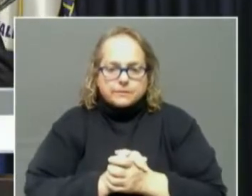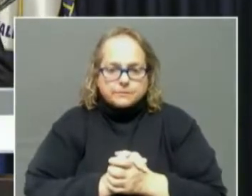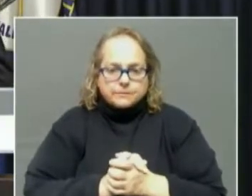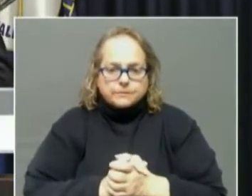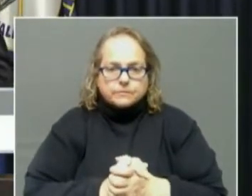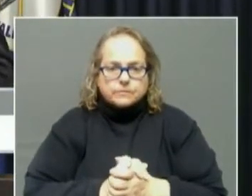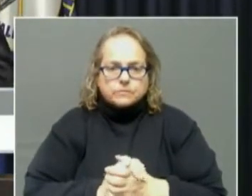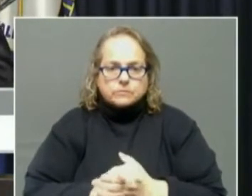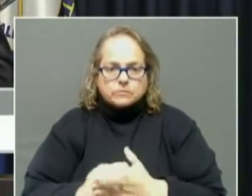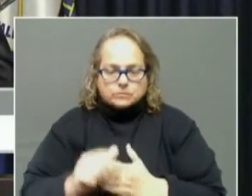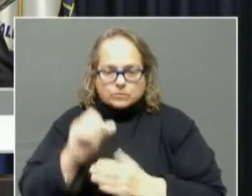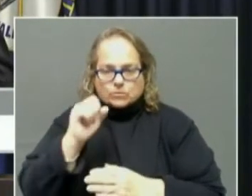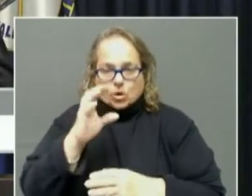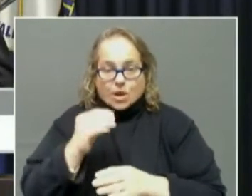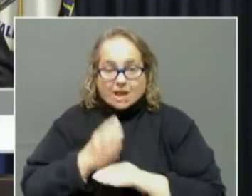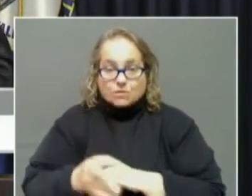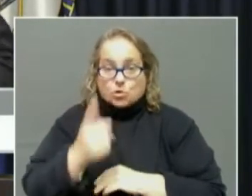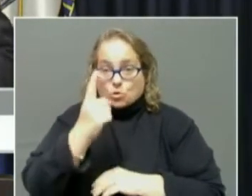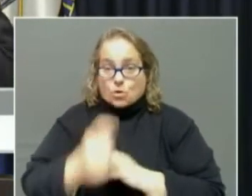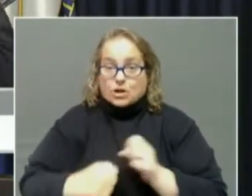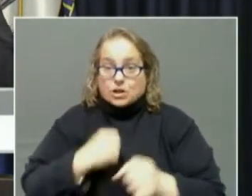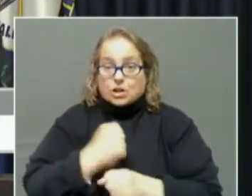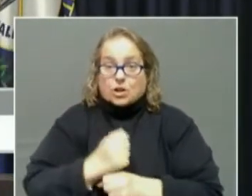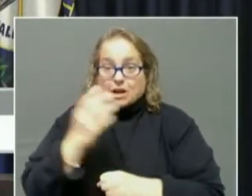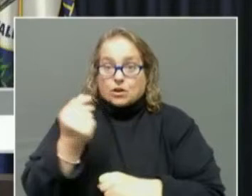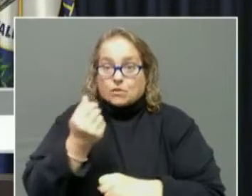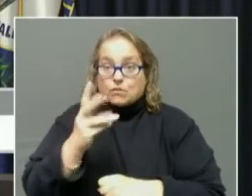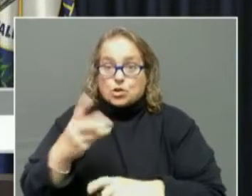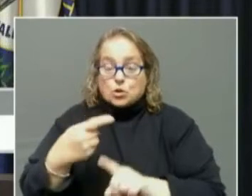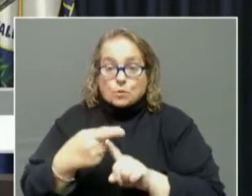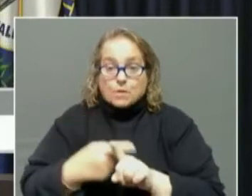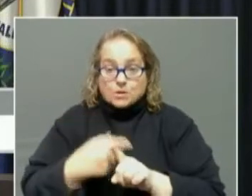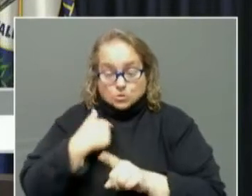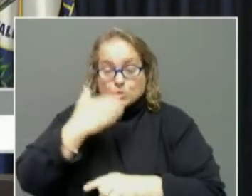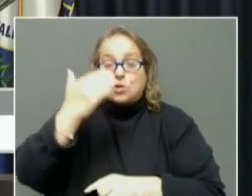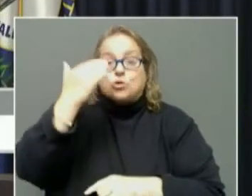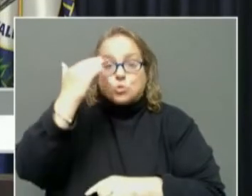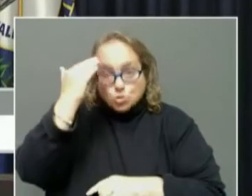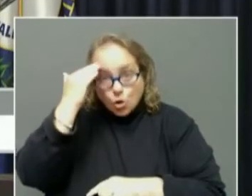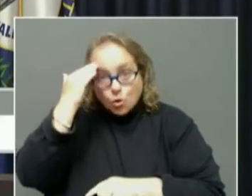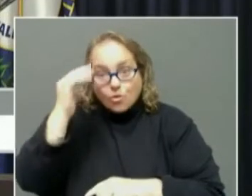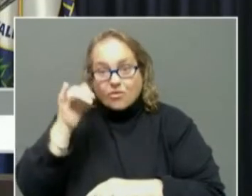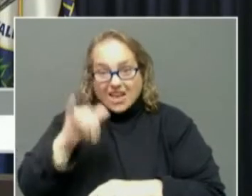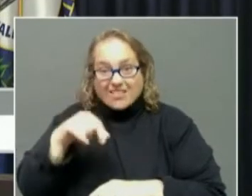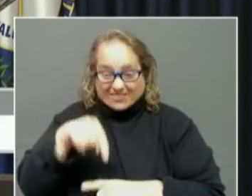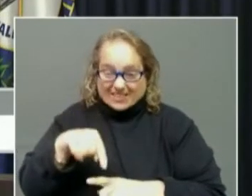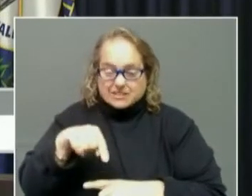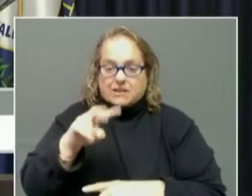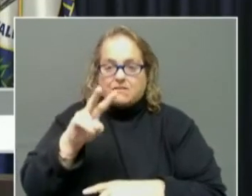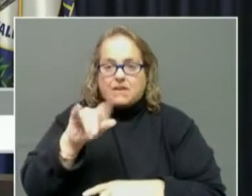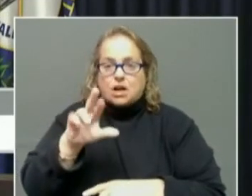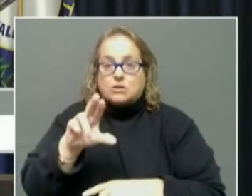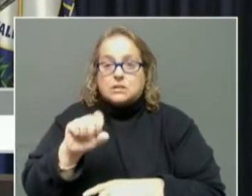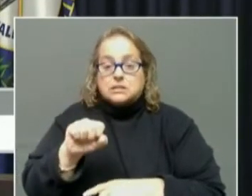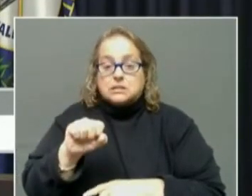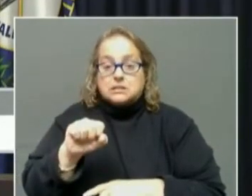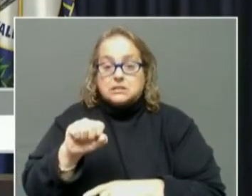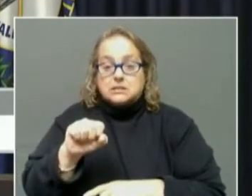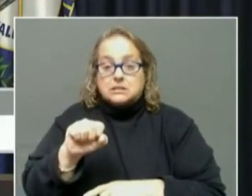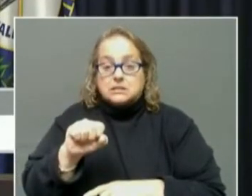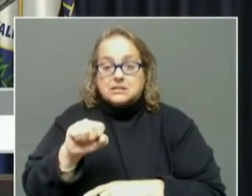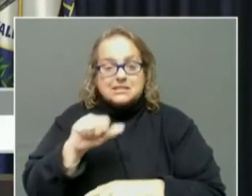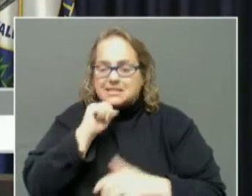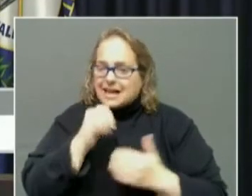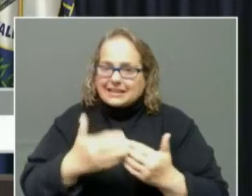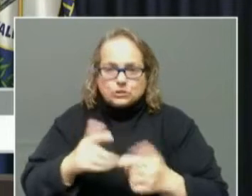So after a year and a couple months, we know that this virus isn't easy to beat,